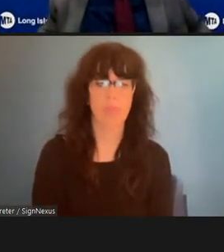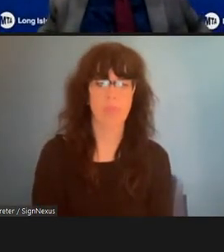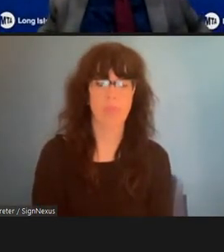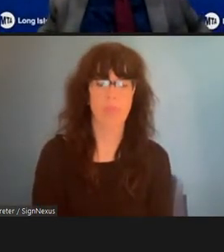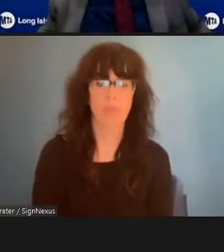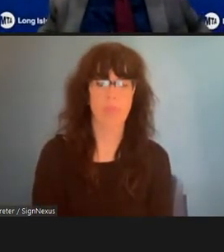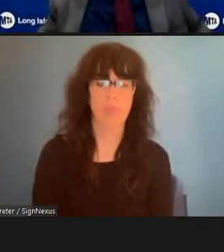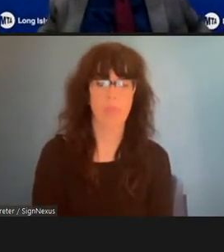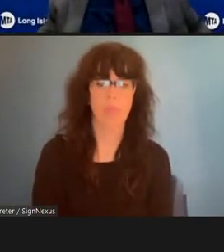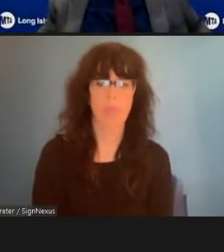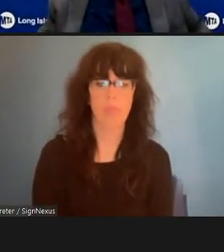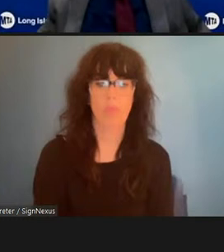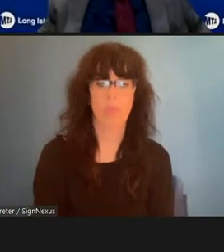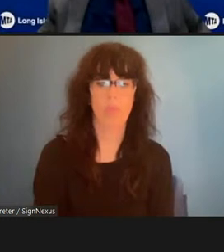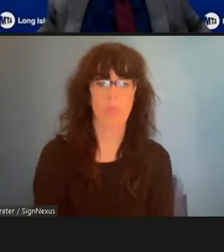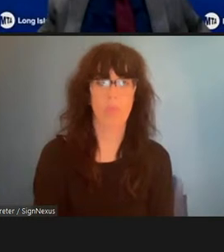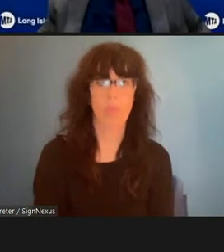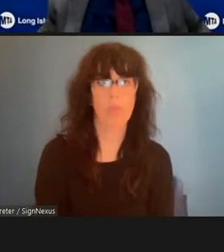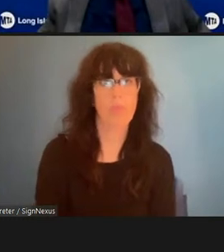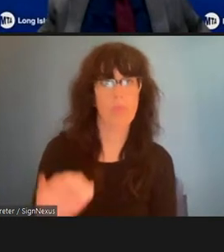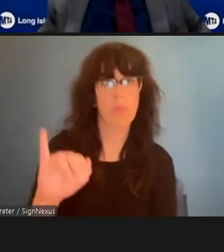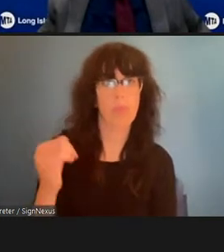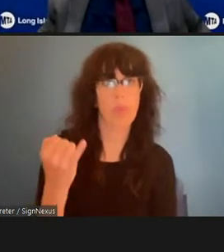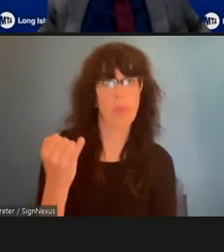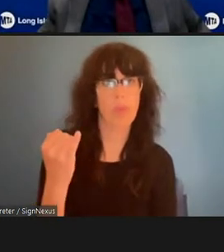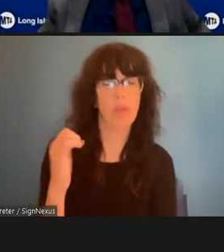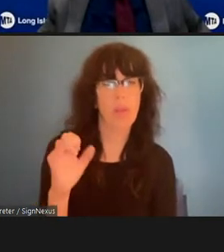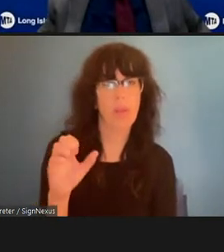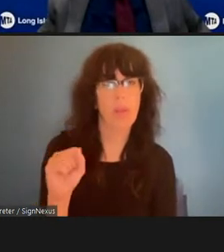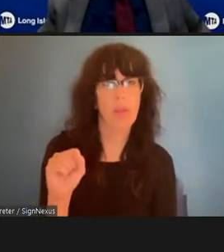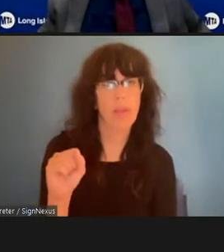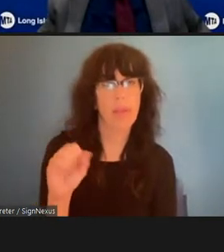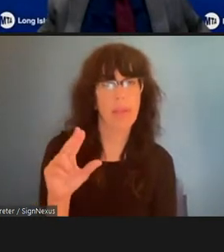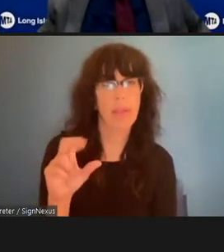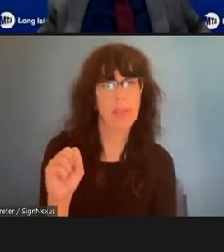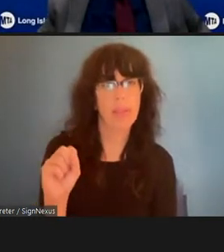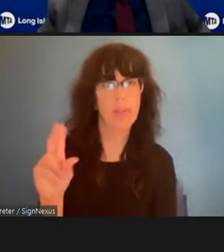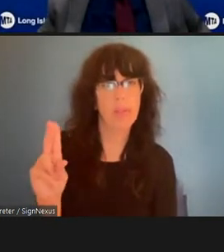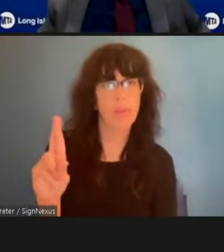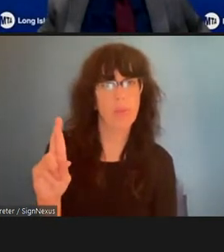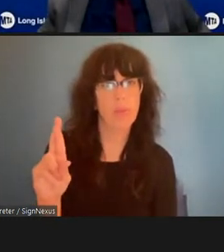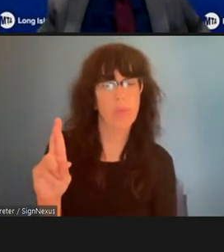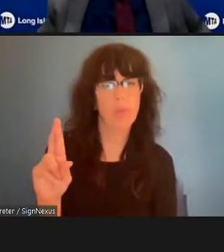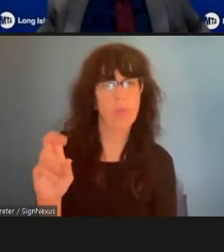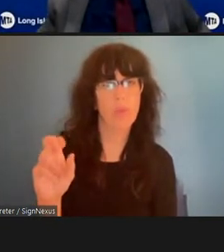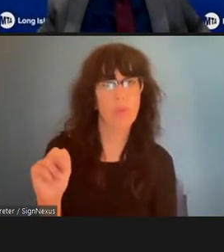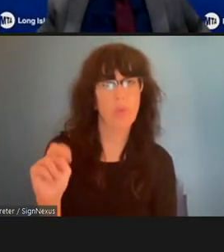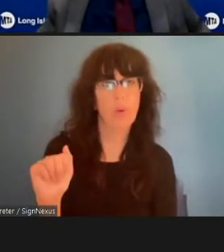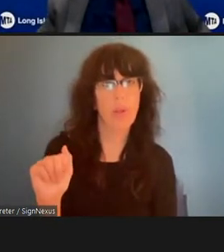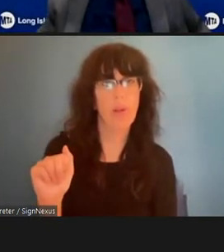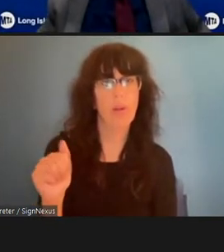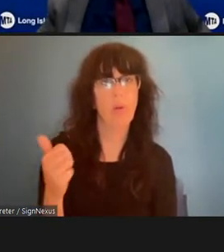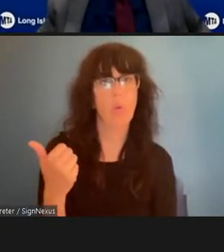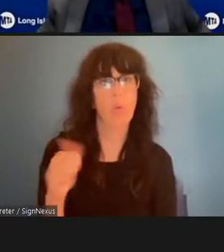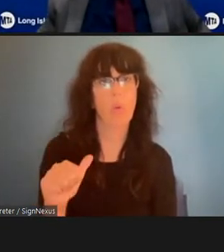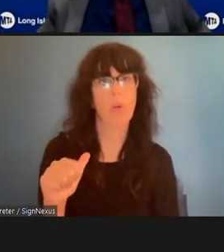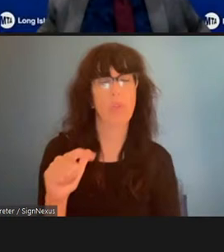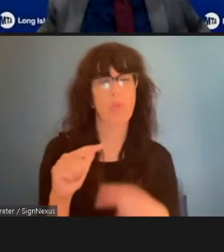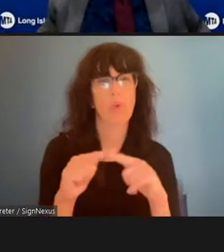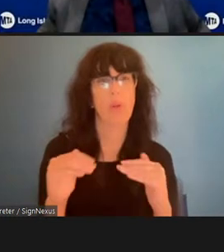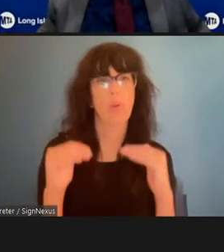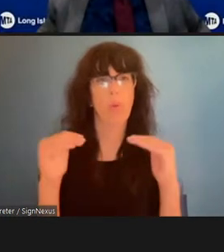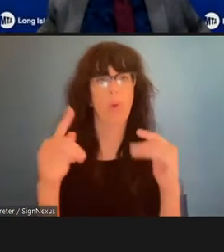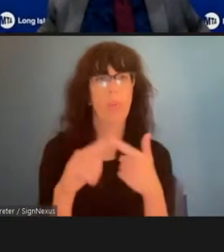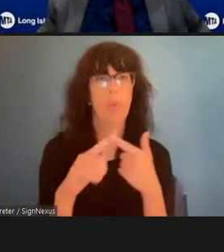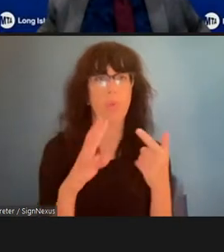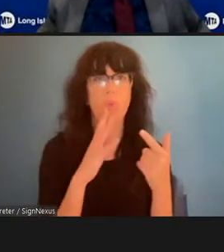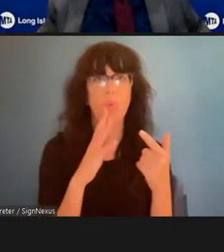this is reyna we are trying to promote you to speaker please uh accept oh and